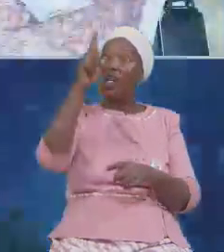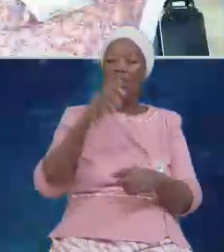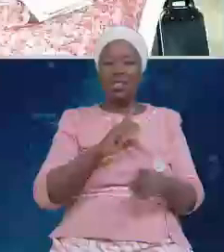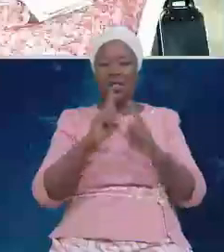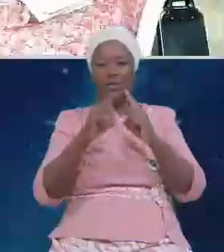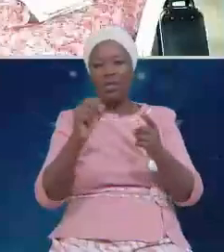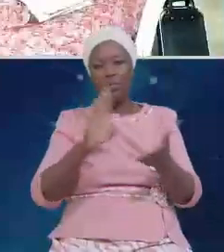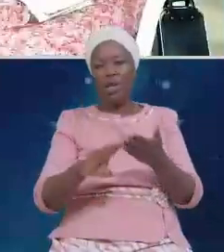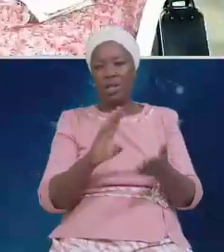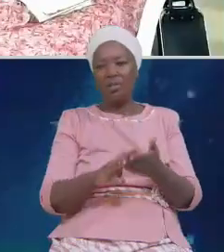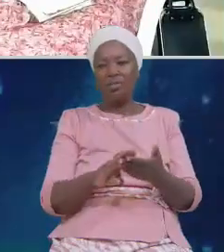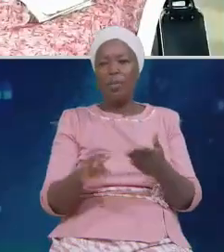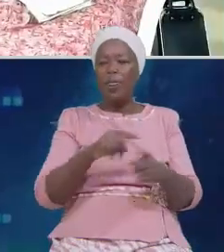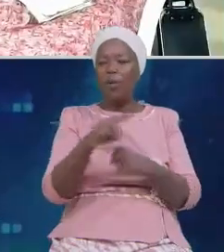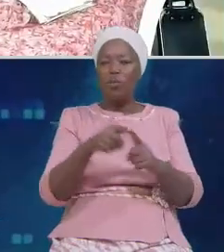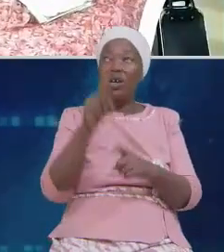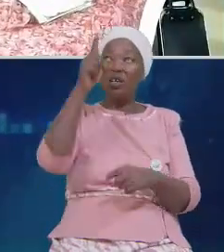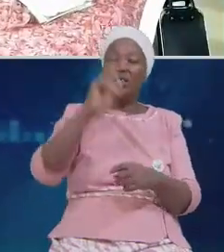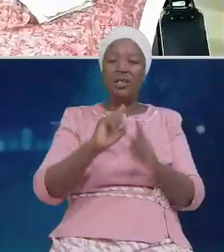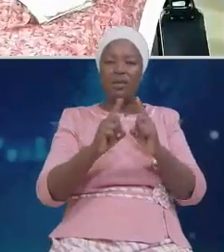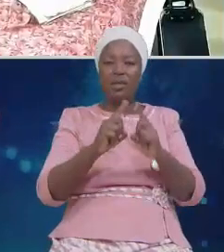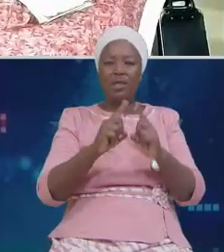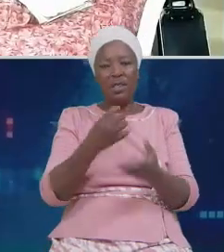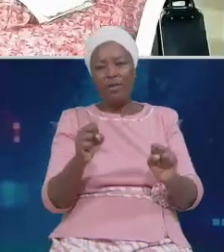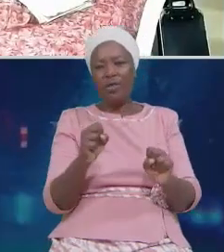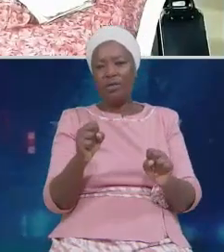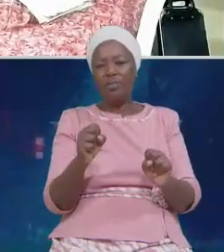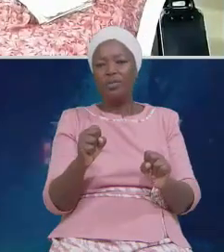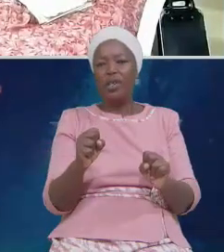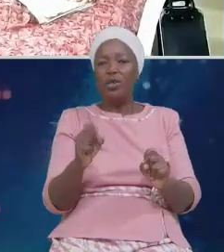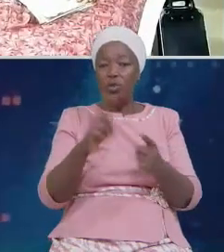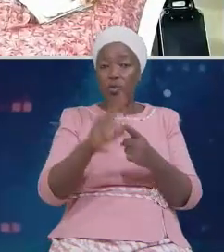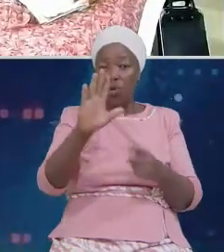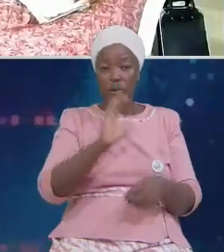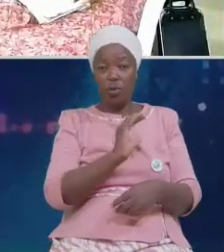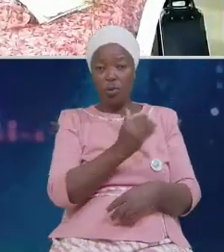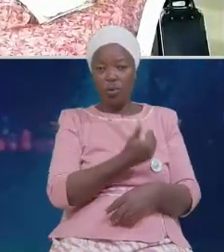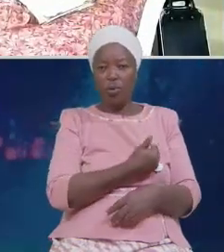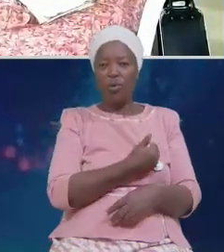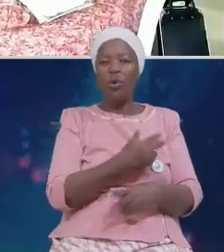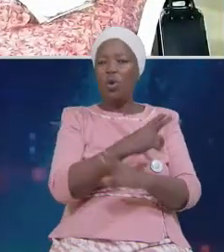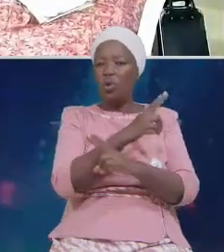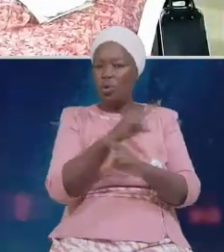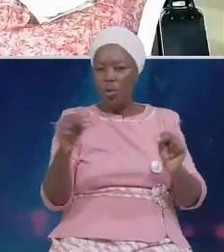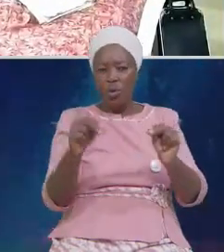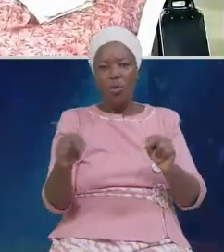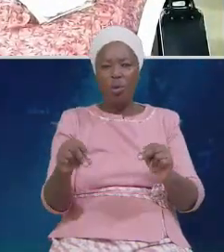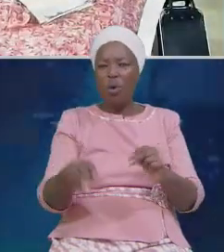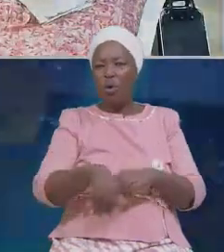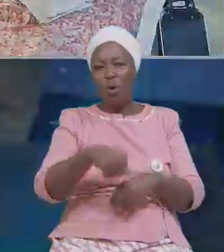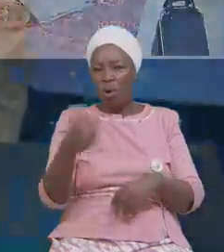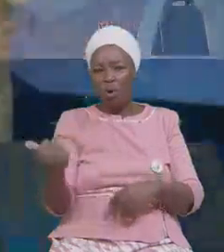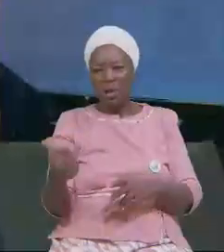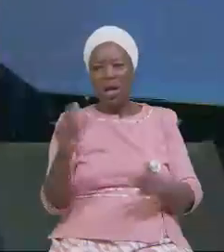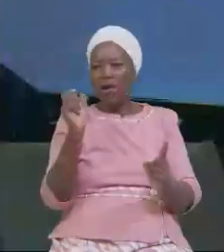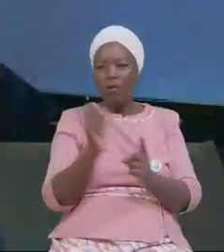pardon, when he speaks salvation to your soul, no other word